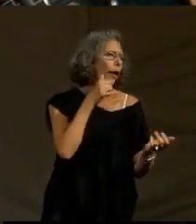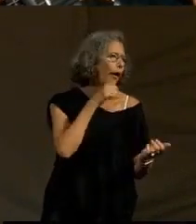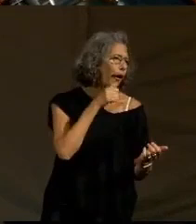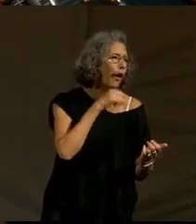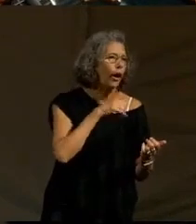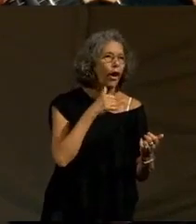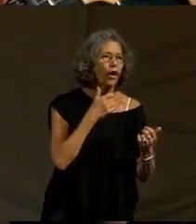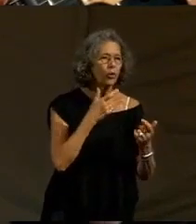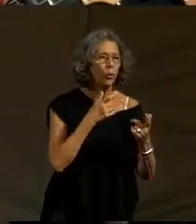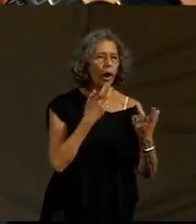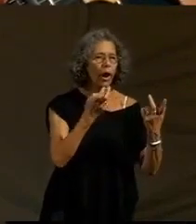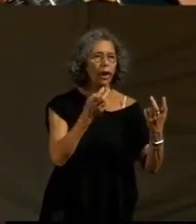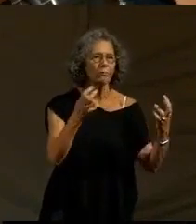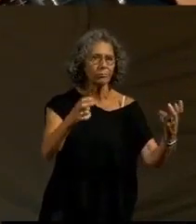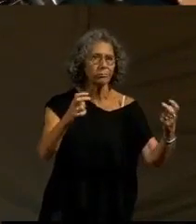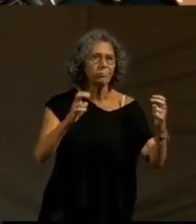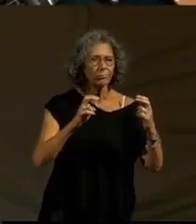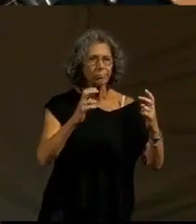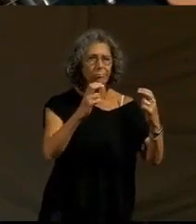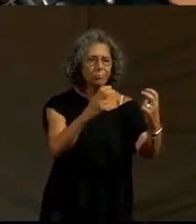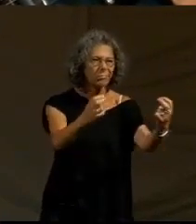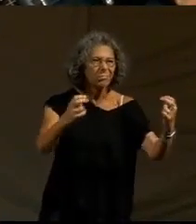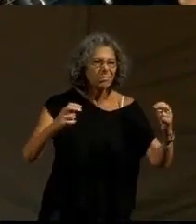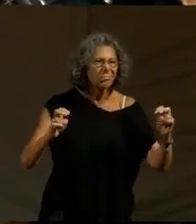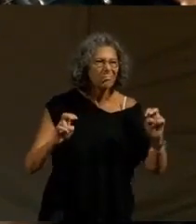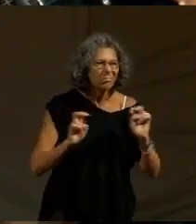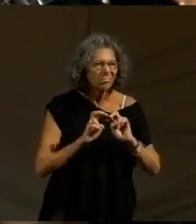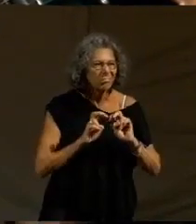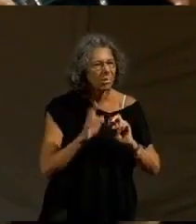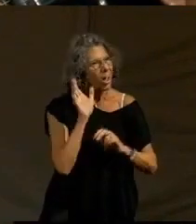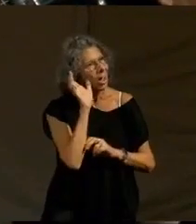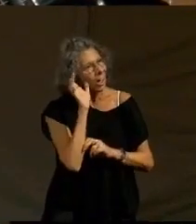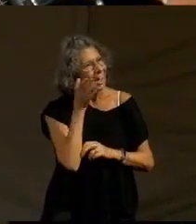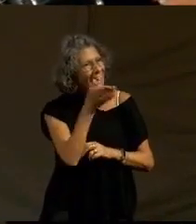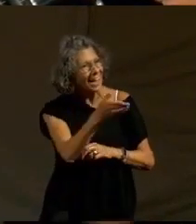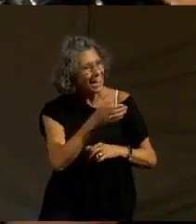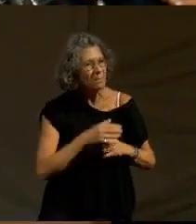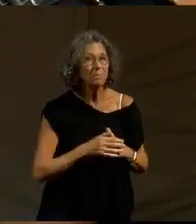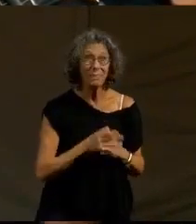And his name was Billy. And Billy was playing.